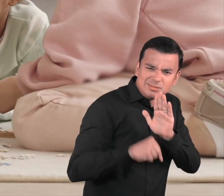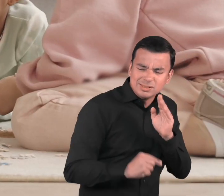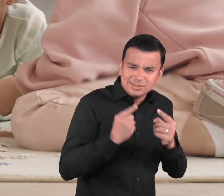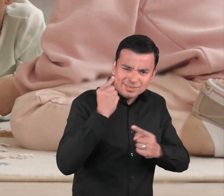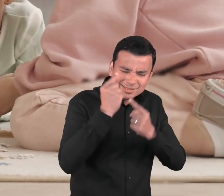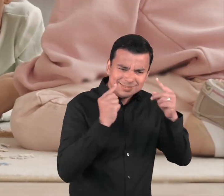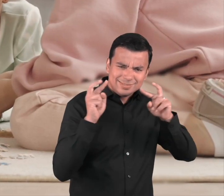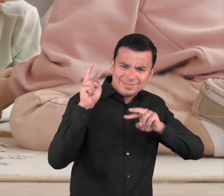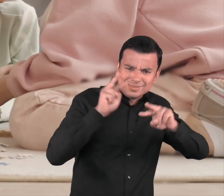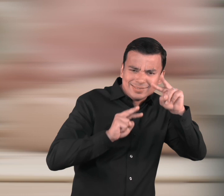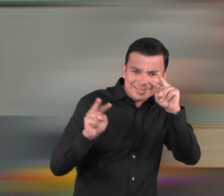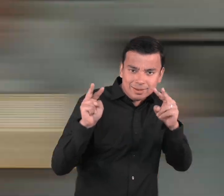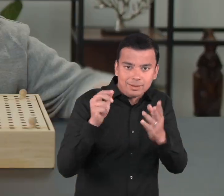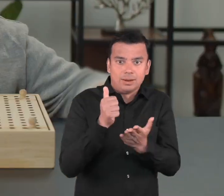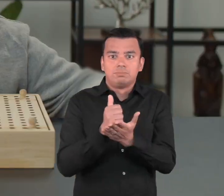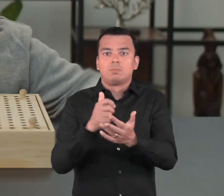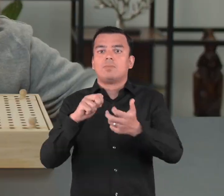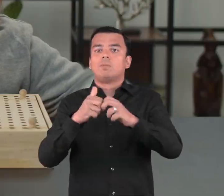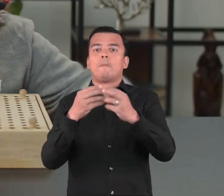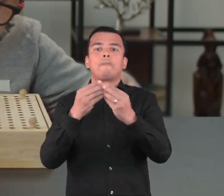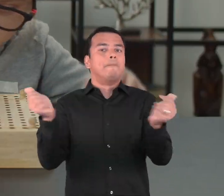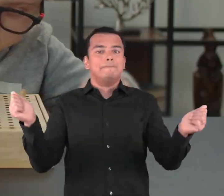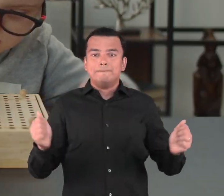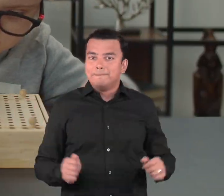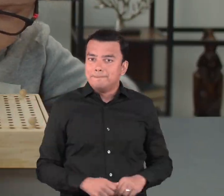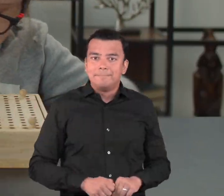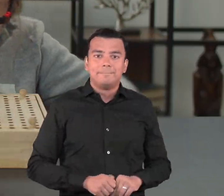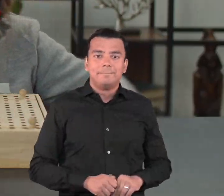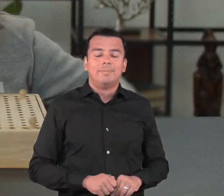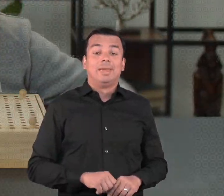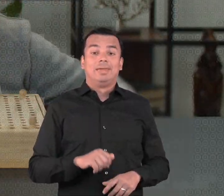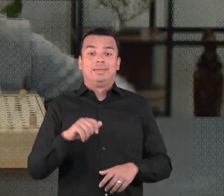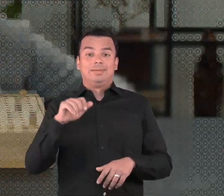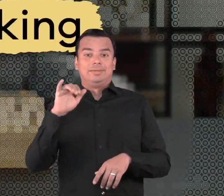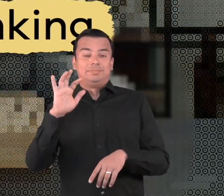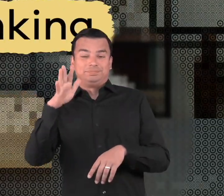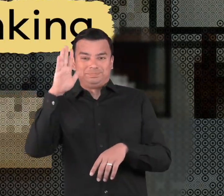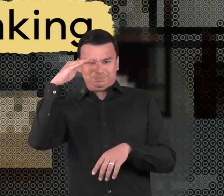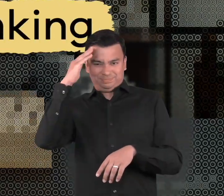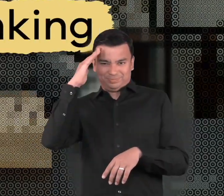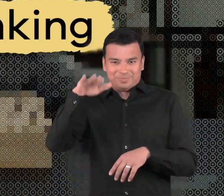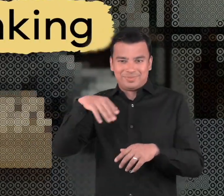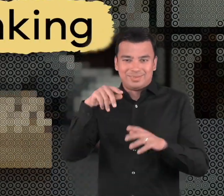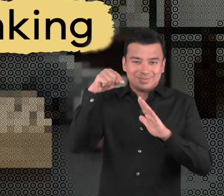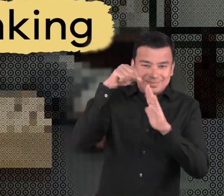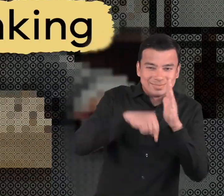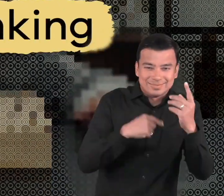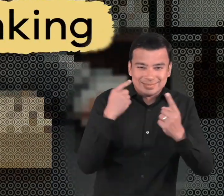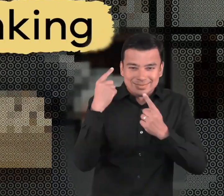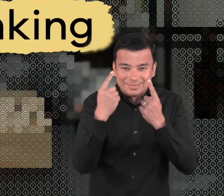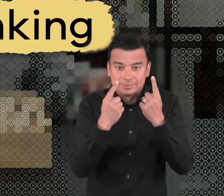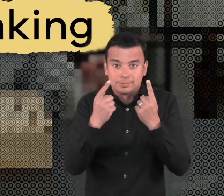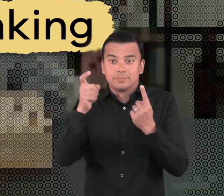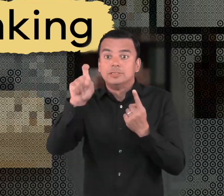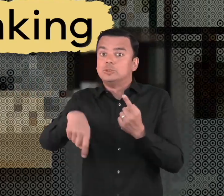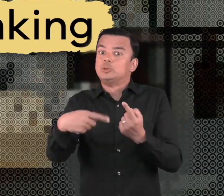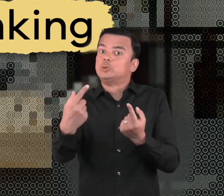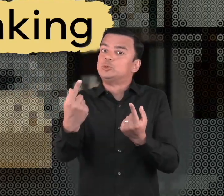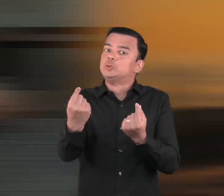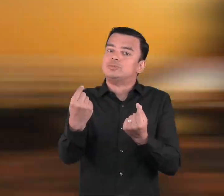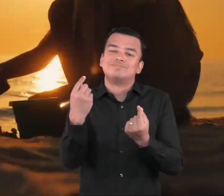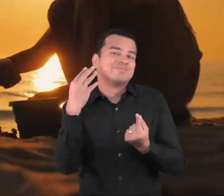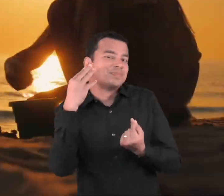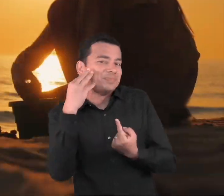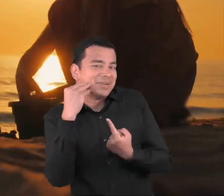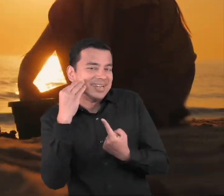thinking skills to help solve a problem. Just as a review, critical thinking means using